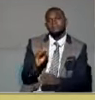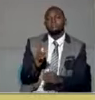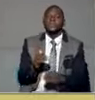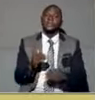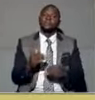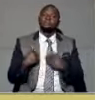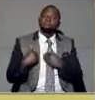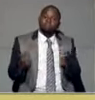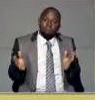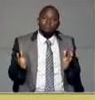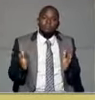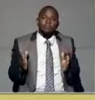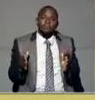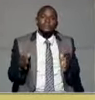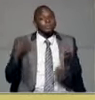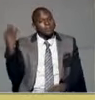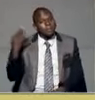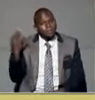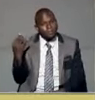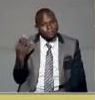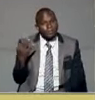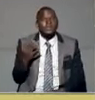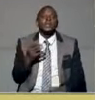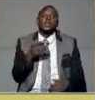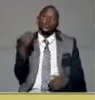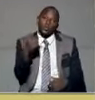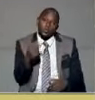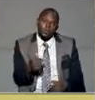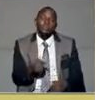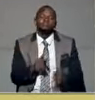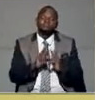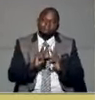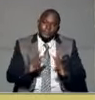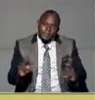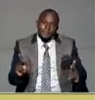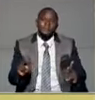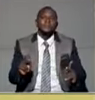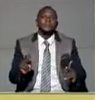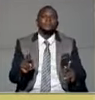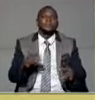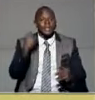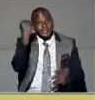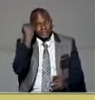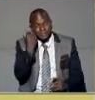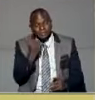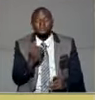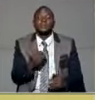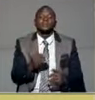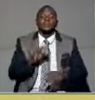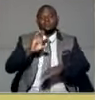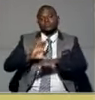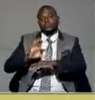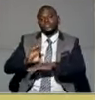the truth of the gospel. And he loved justice, he loved peace, he loved the gospel of the kingdom of